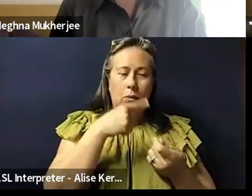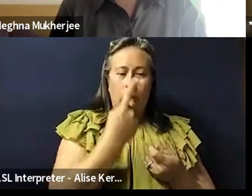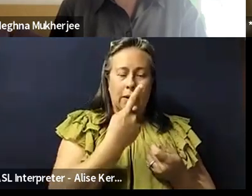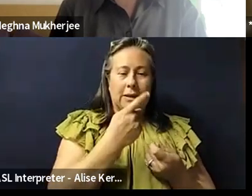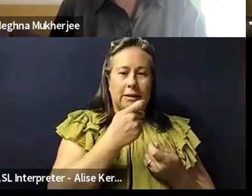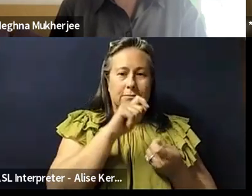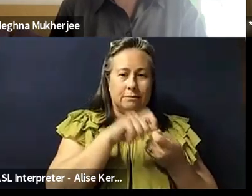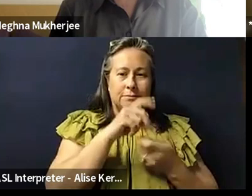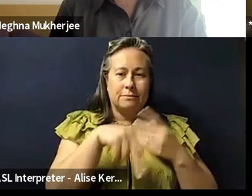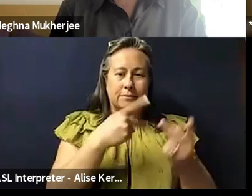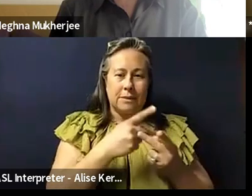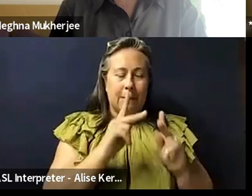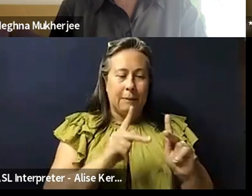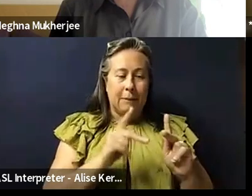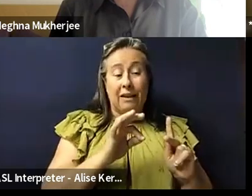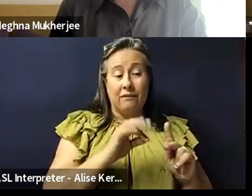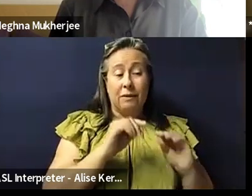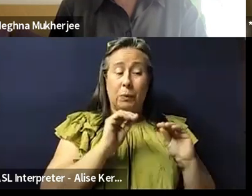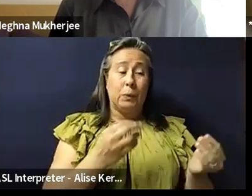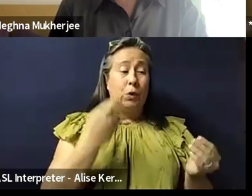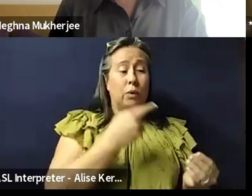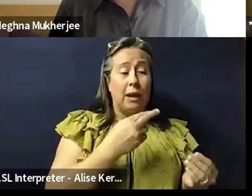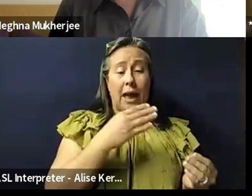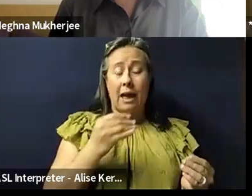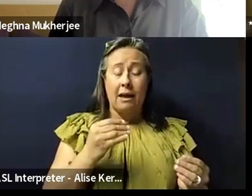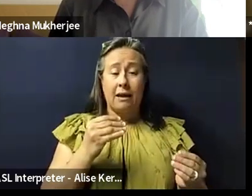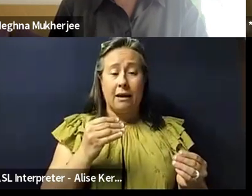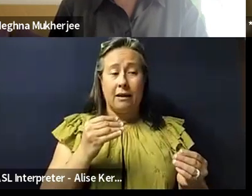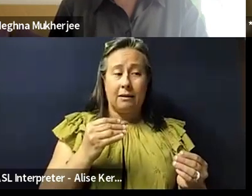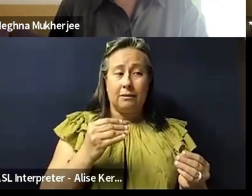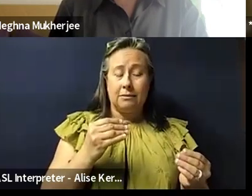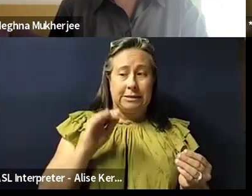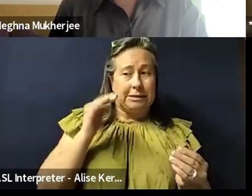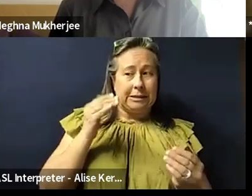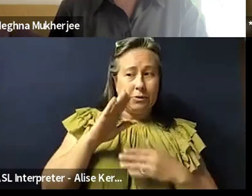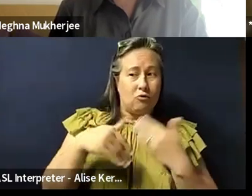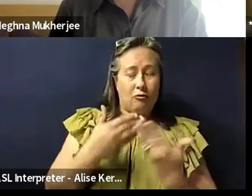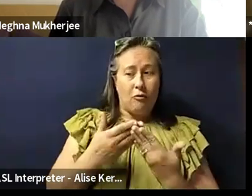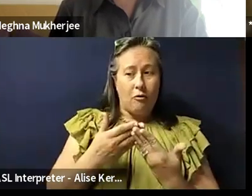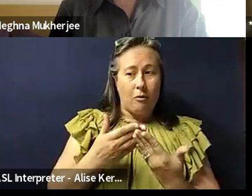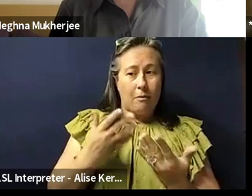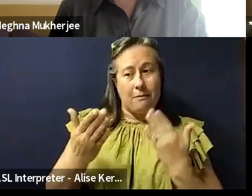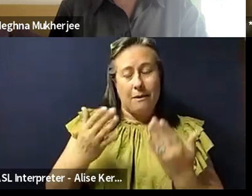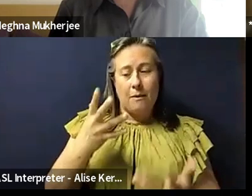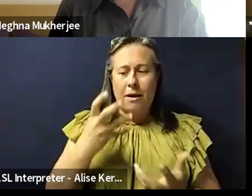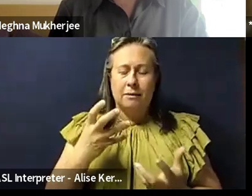and something that we purportedly all want? So it's a hypothetical.